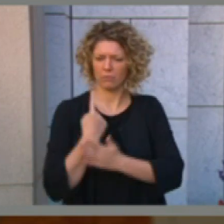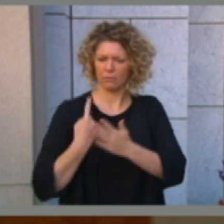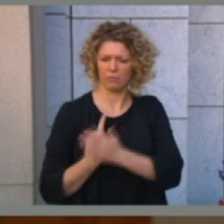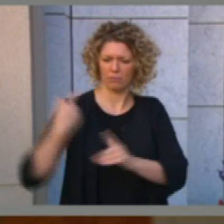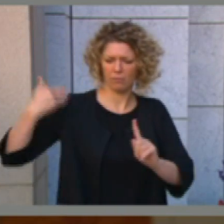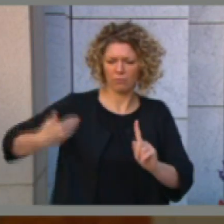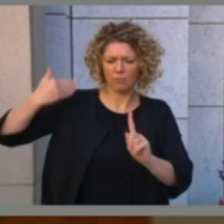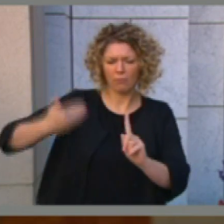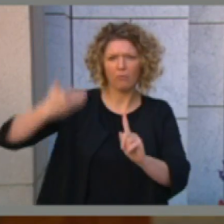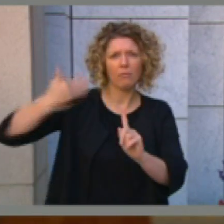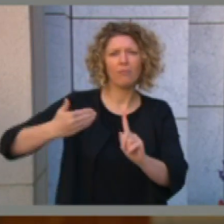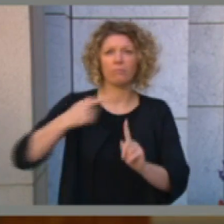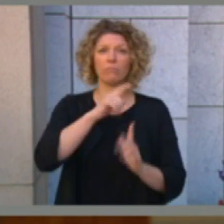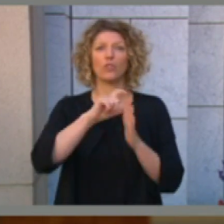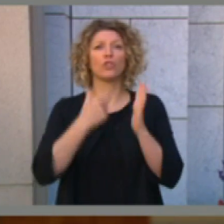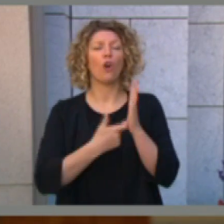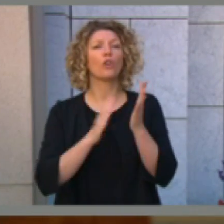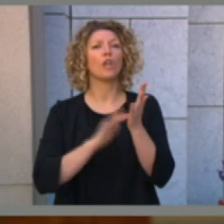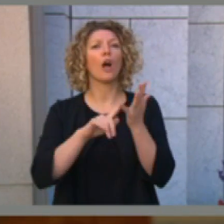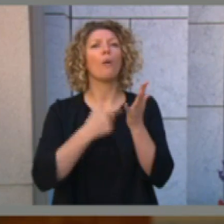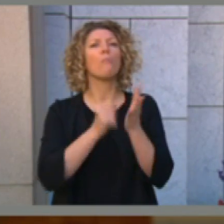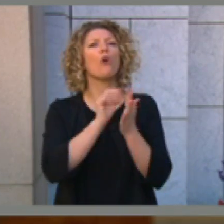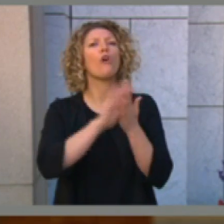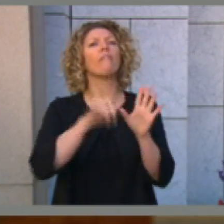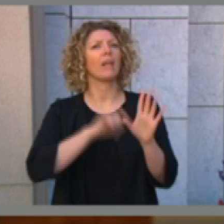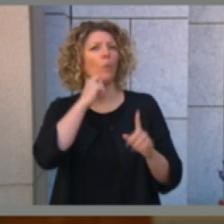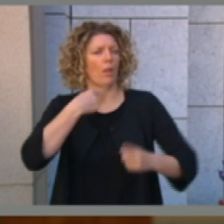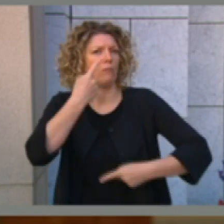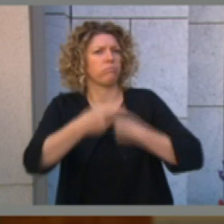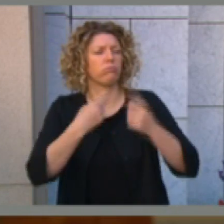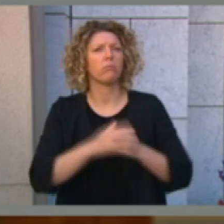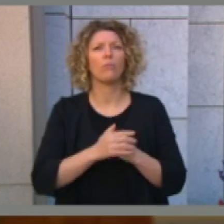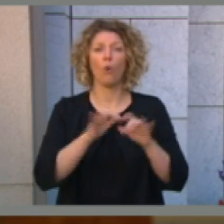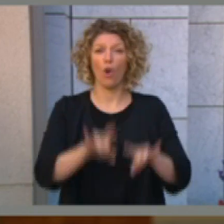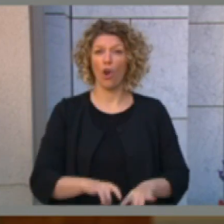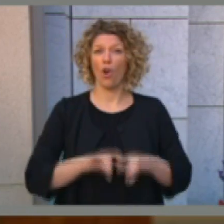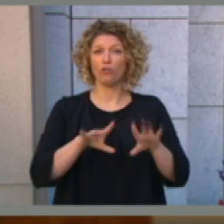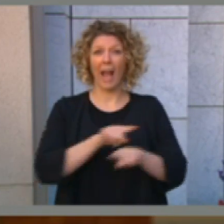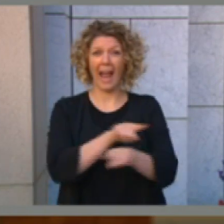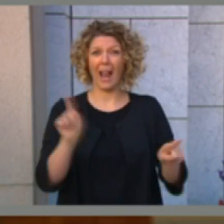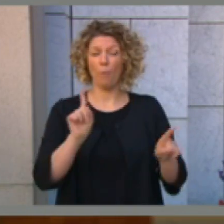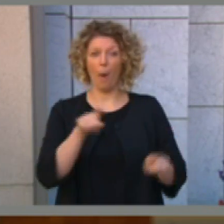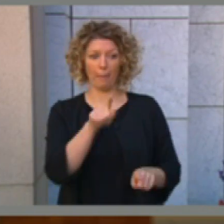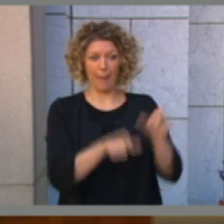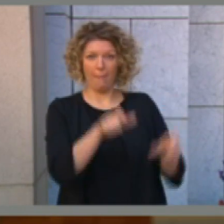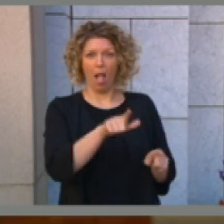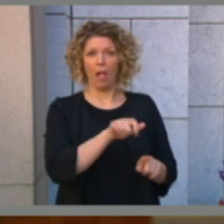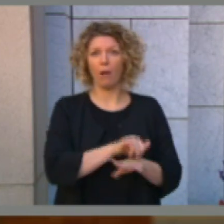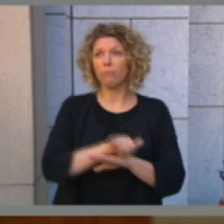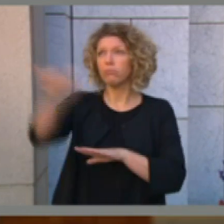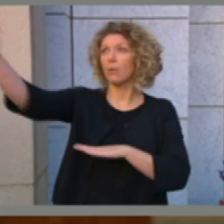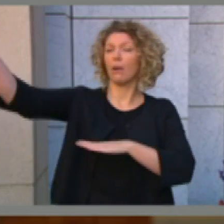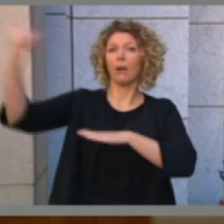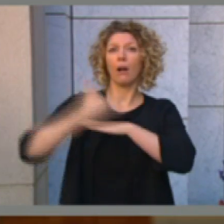cases that we've had, which Dr. Murphy can go into, has been from Australians returning from overseas, from